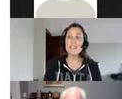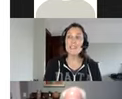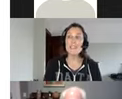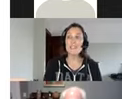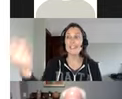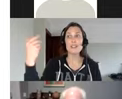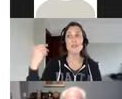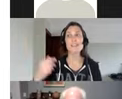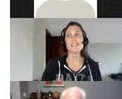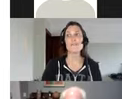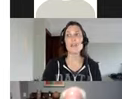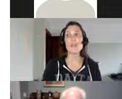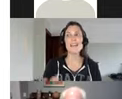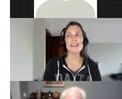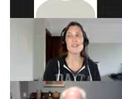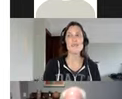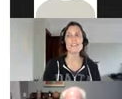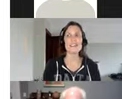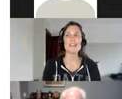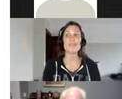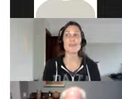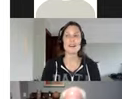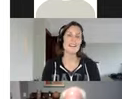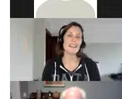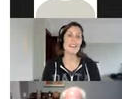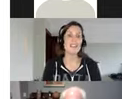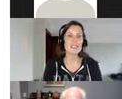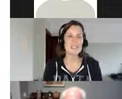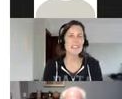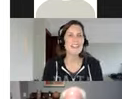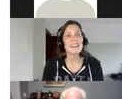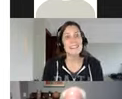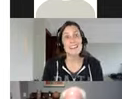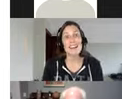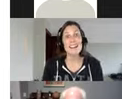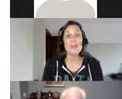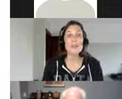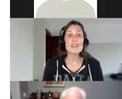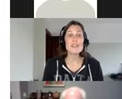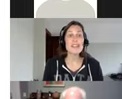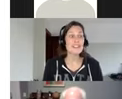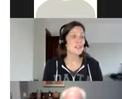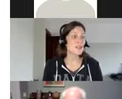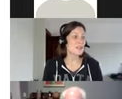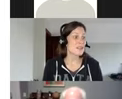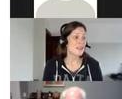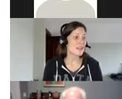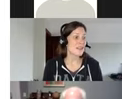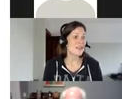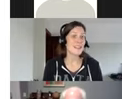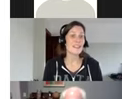some detail. Like I see Lauren just said, red, California, Texas, Florida, agriculture. Yeah, those are states that